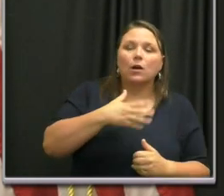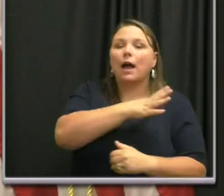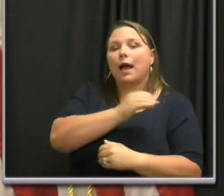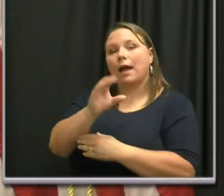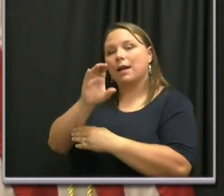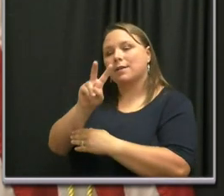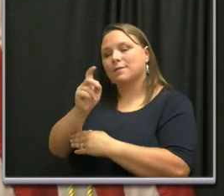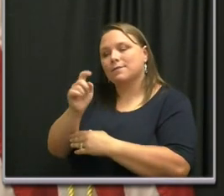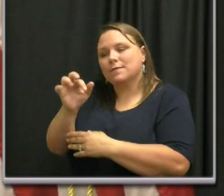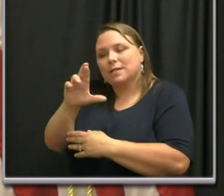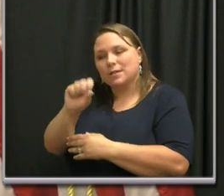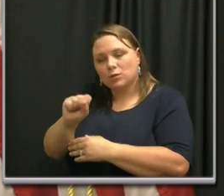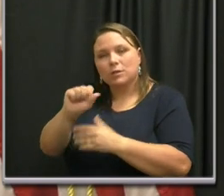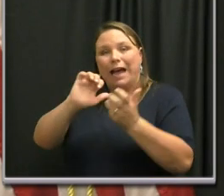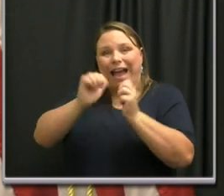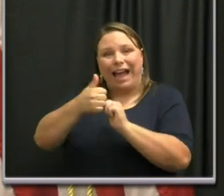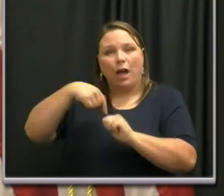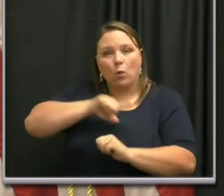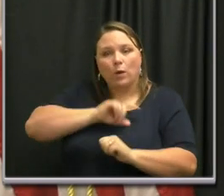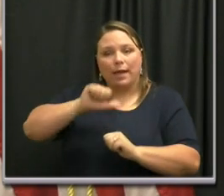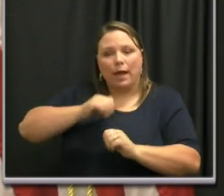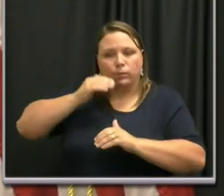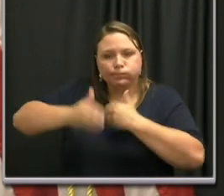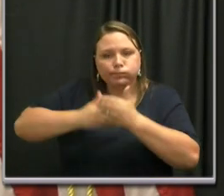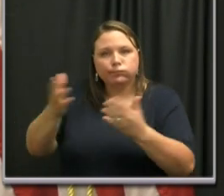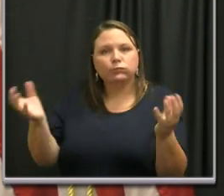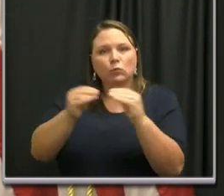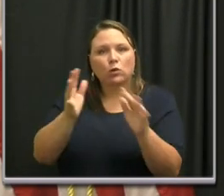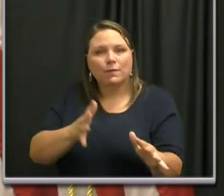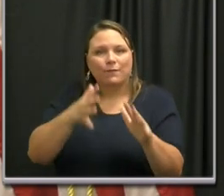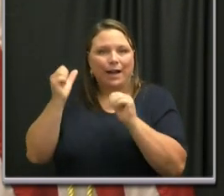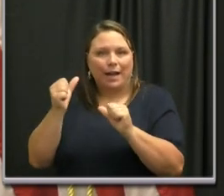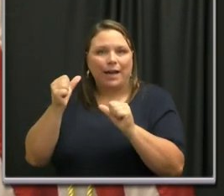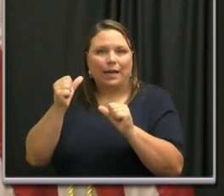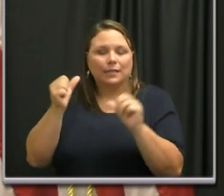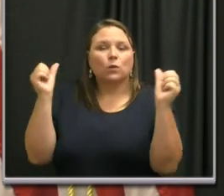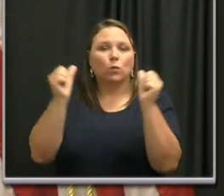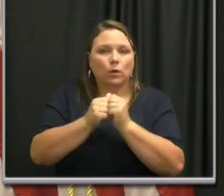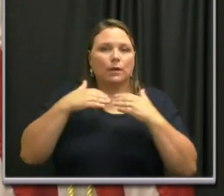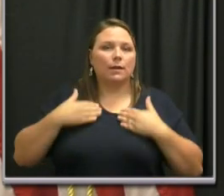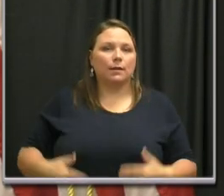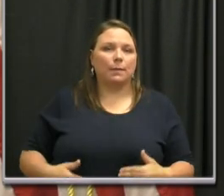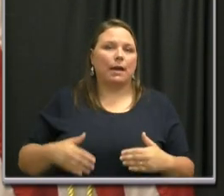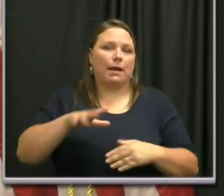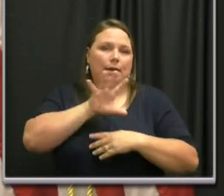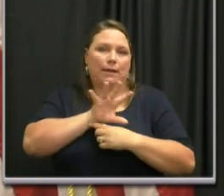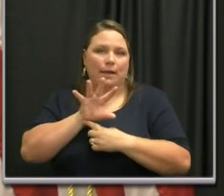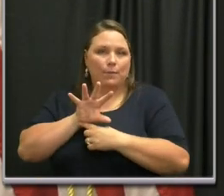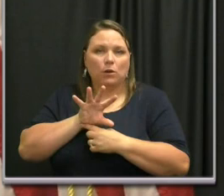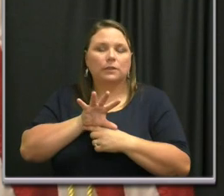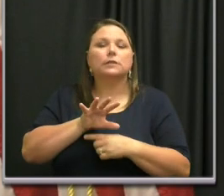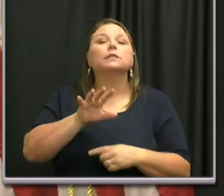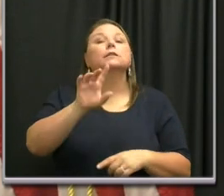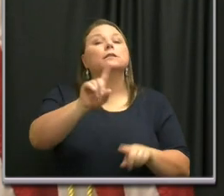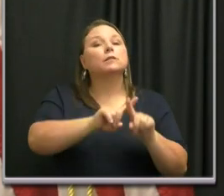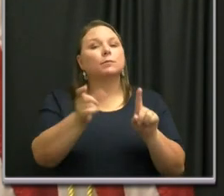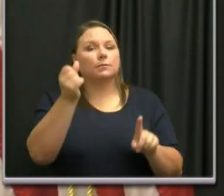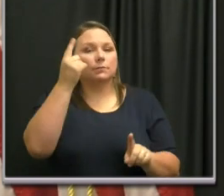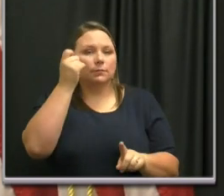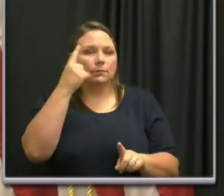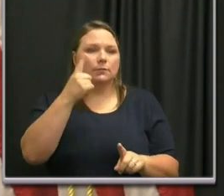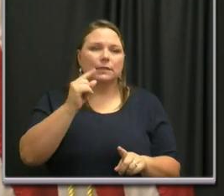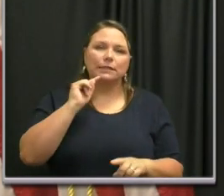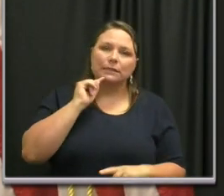can fast forward what we're trying to roll out in terms of body cameras, given the